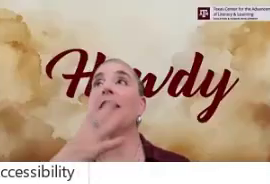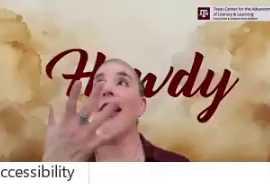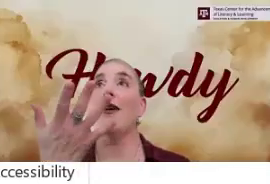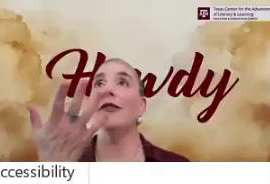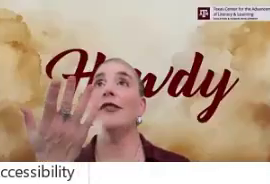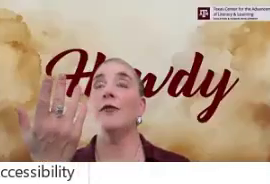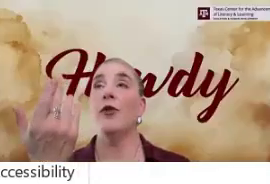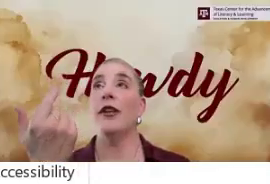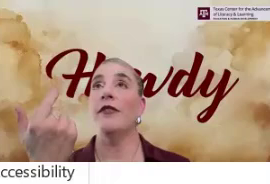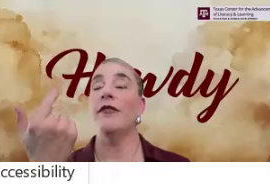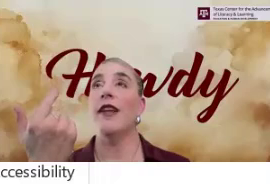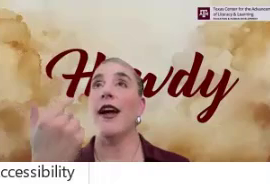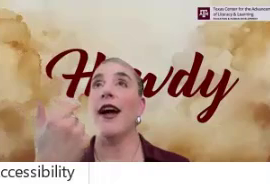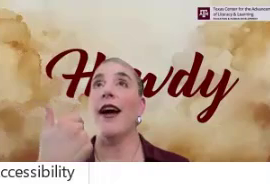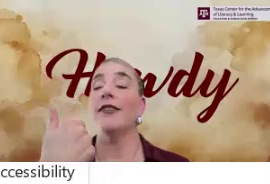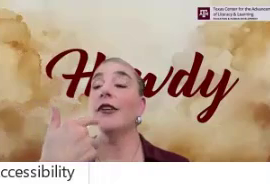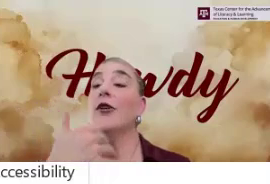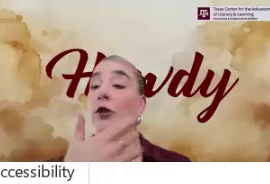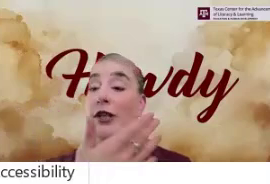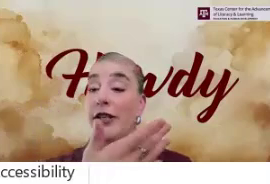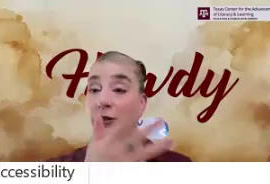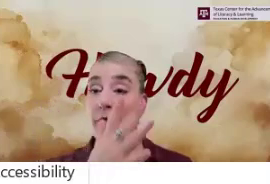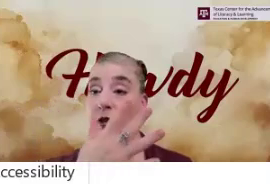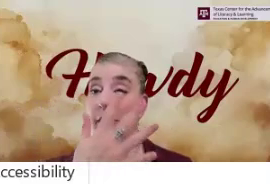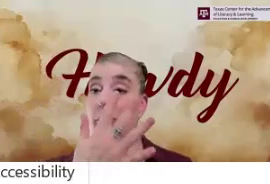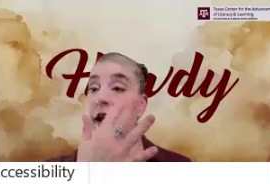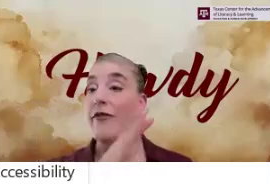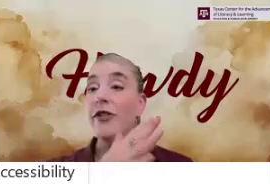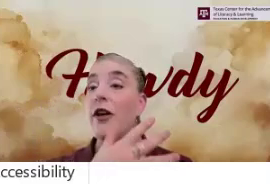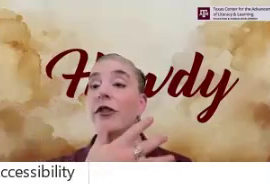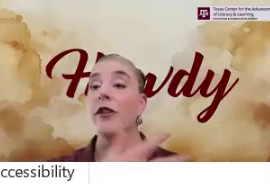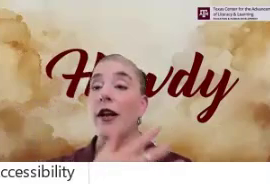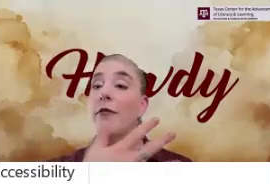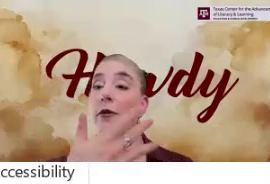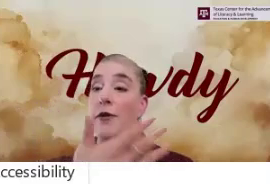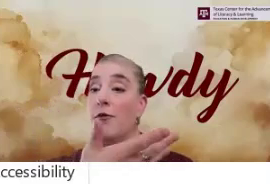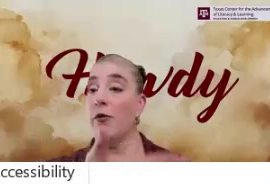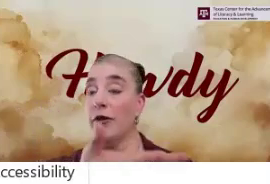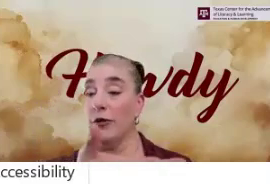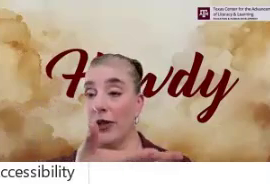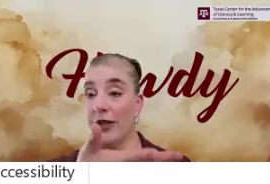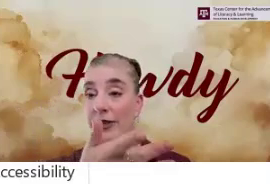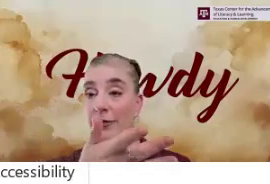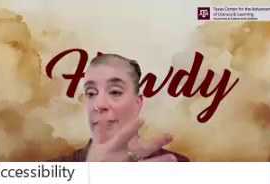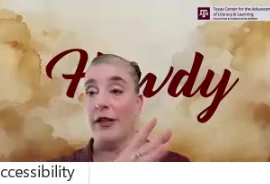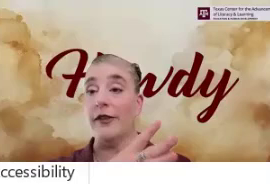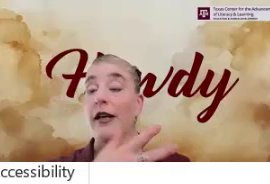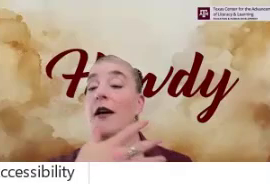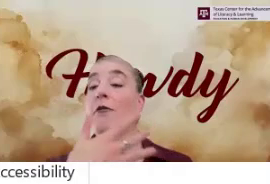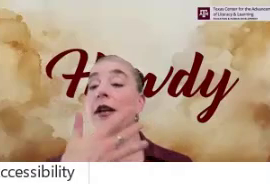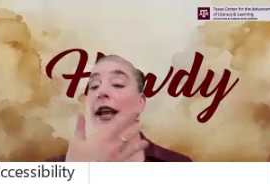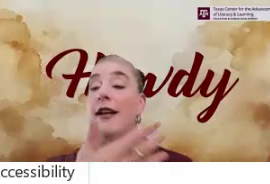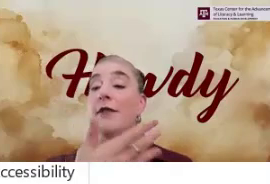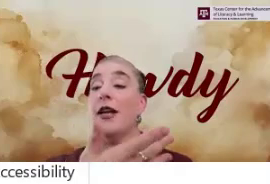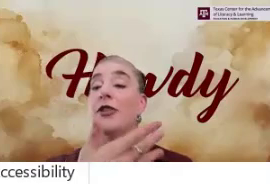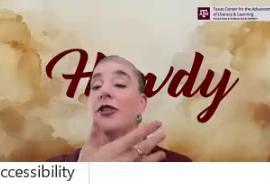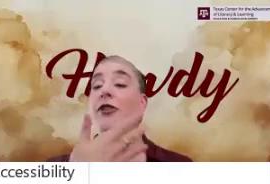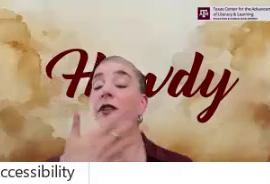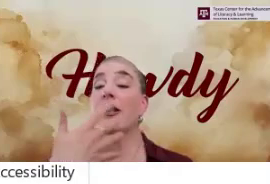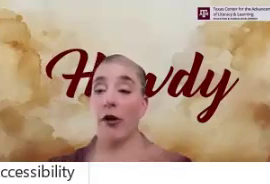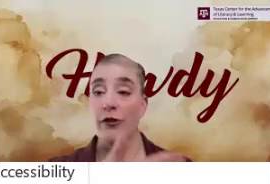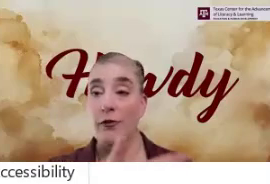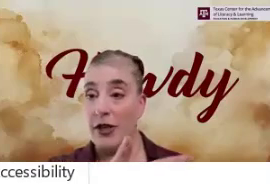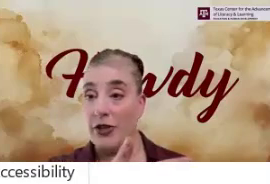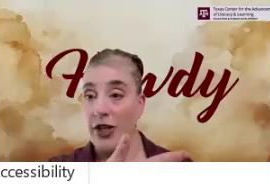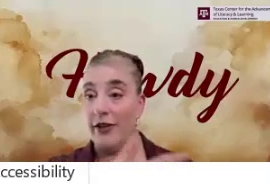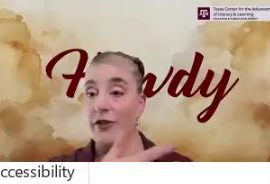And that allows someone that has a learning disability. We haven't talked a lot about people with learning disabilities, but